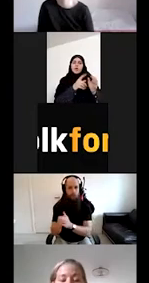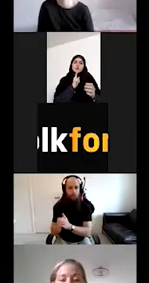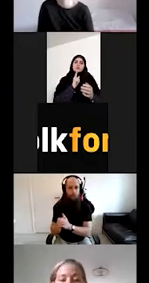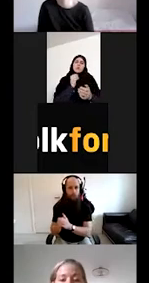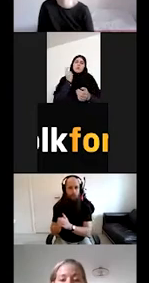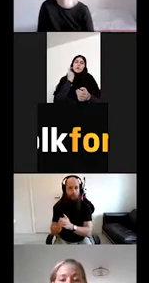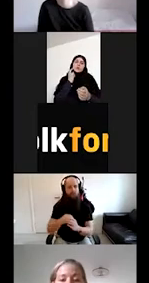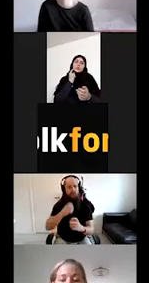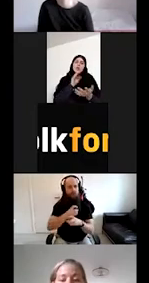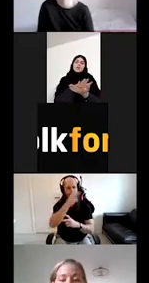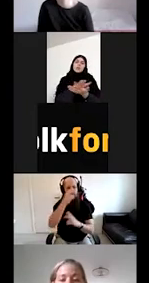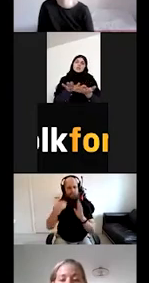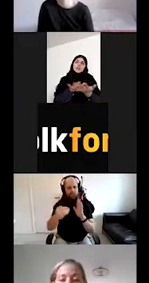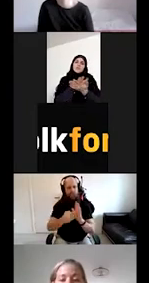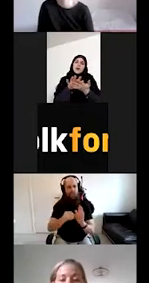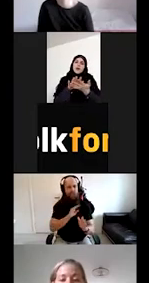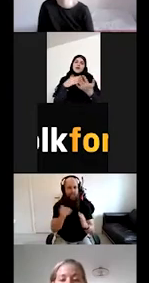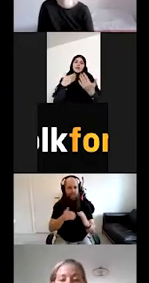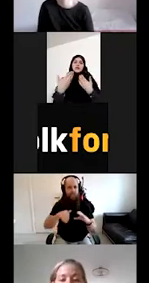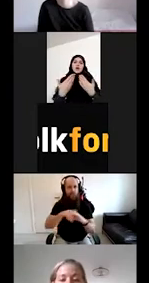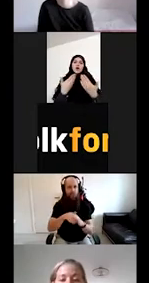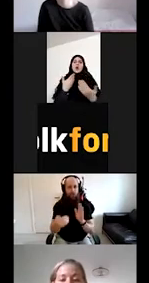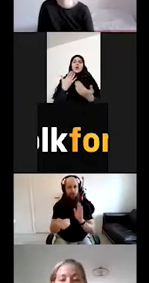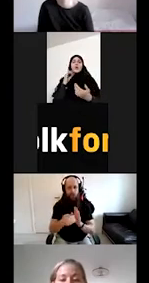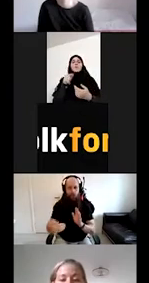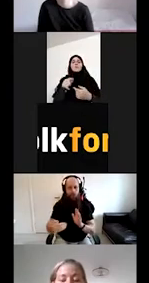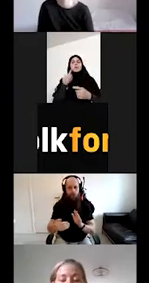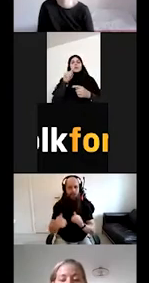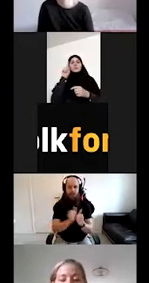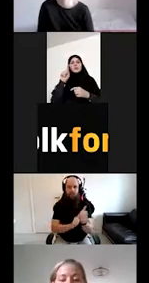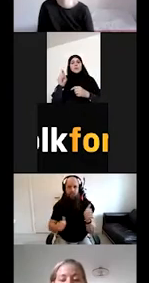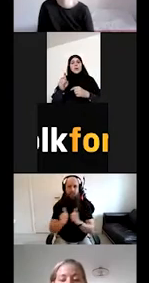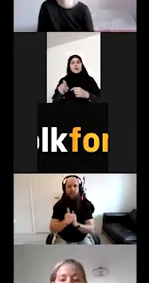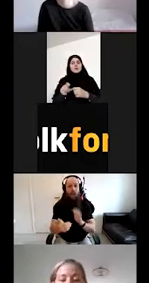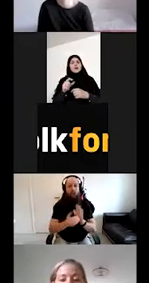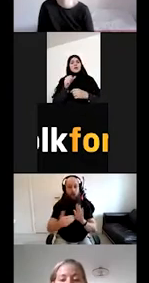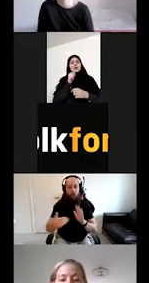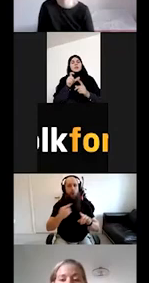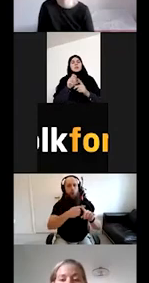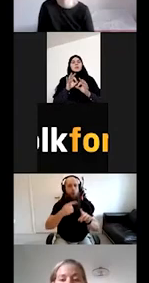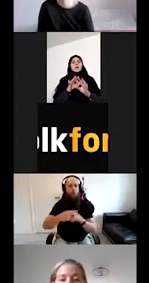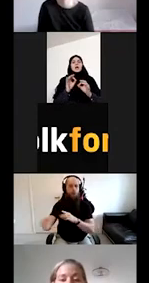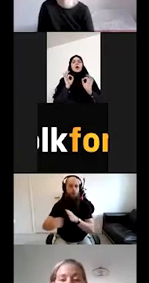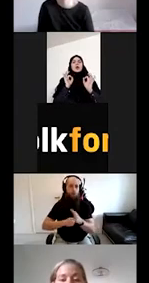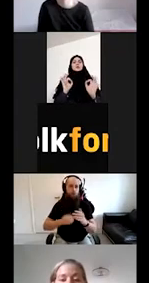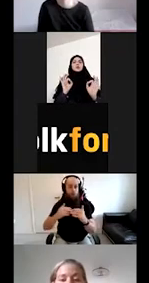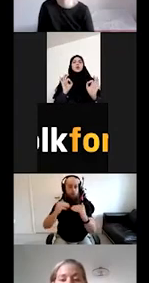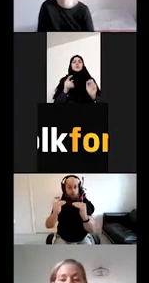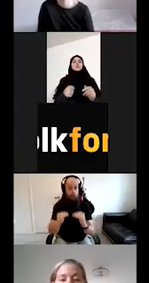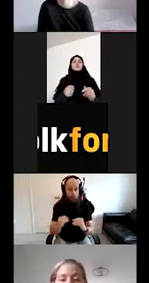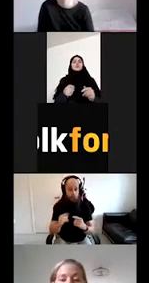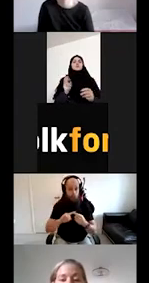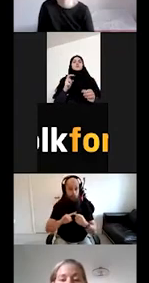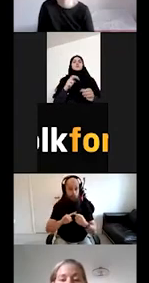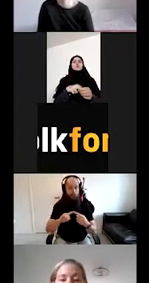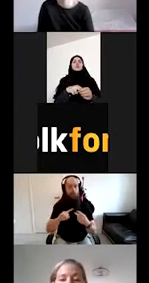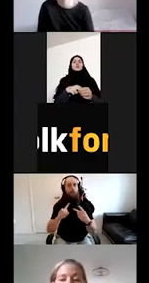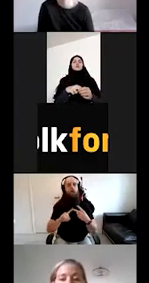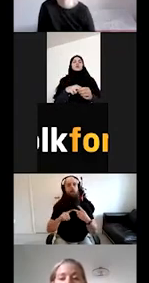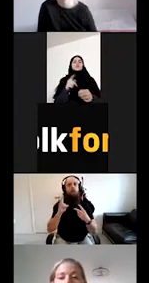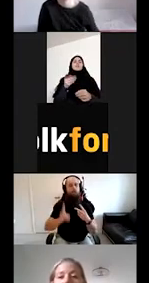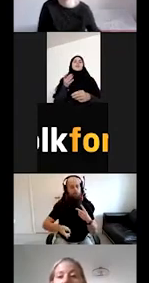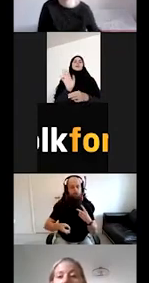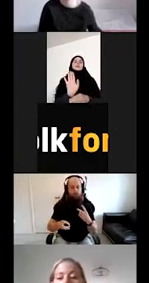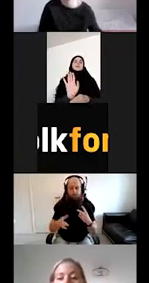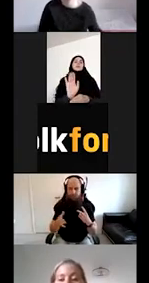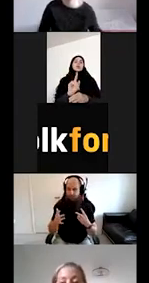have participation of representatives of persons with different types of disabilities, also